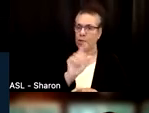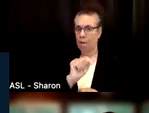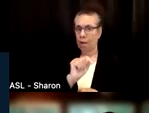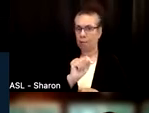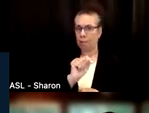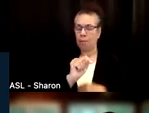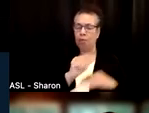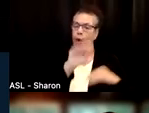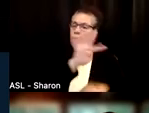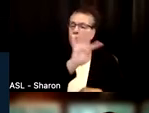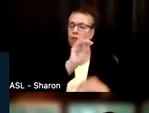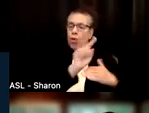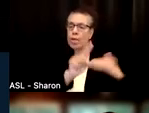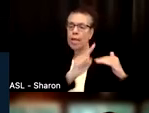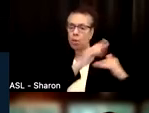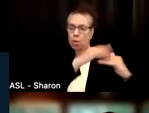40.